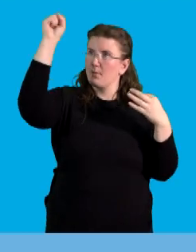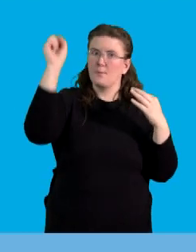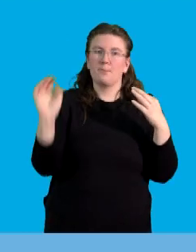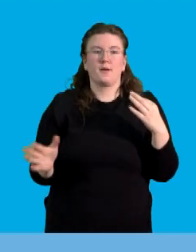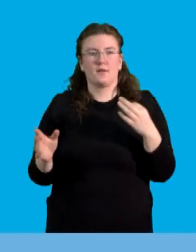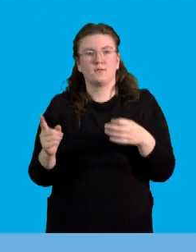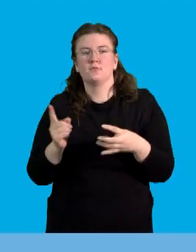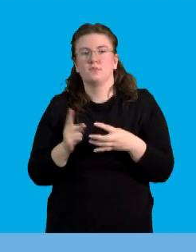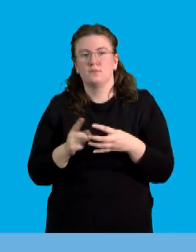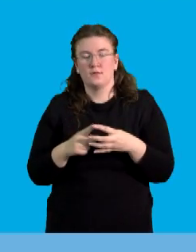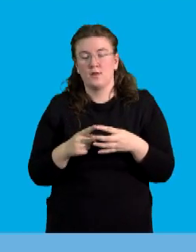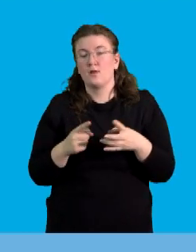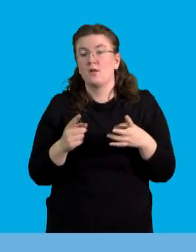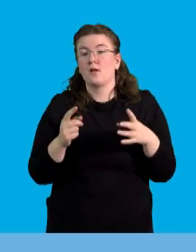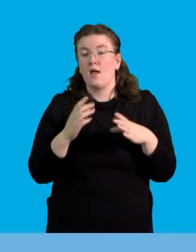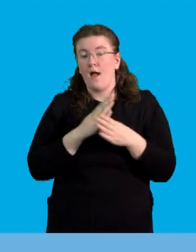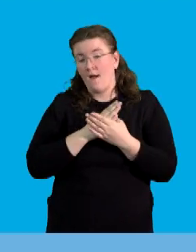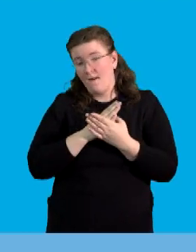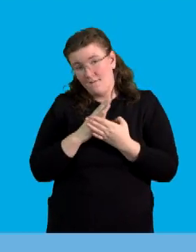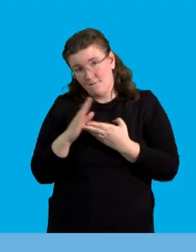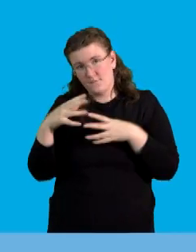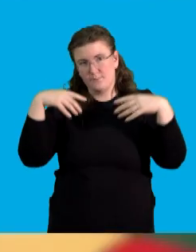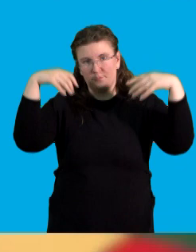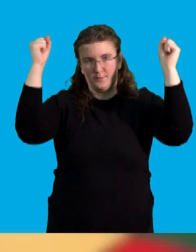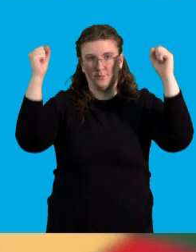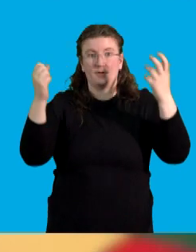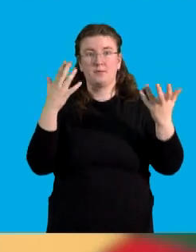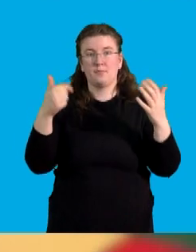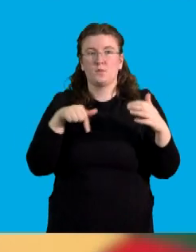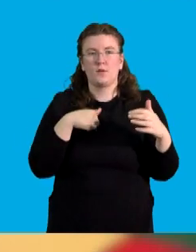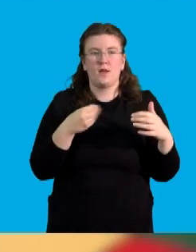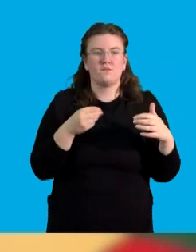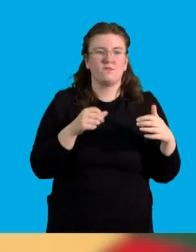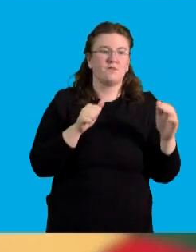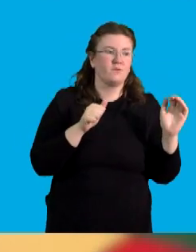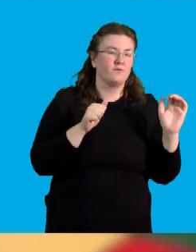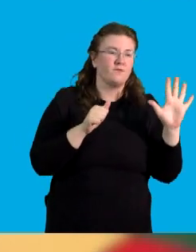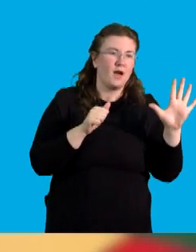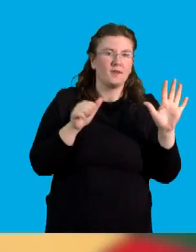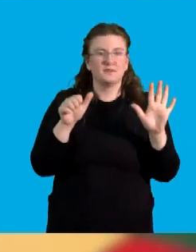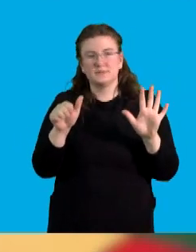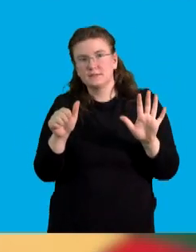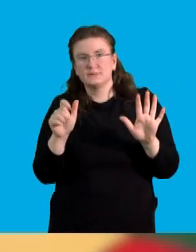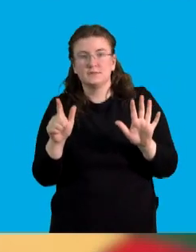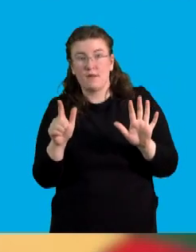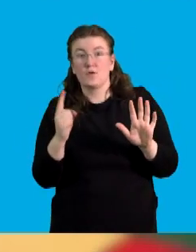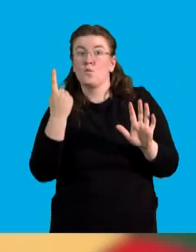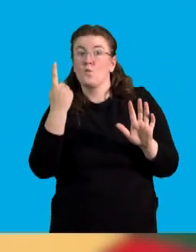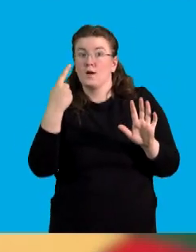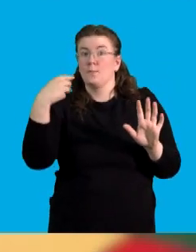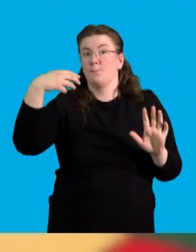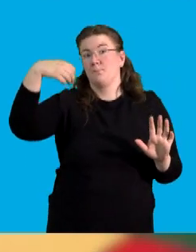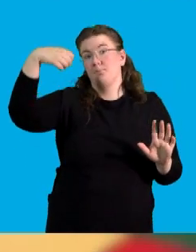D, half of the lights go out. So if we have 5, 6, or 7 resistors or light bulbs in a house,